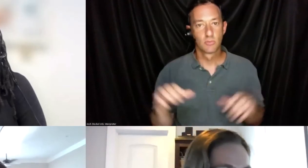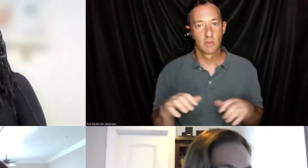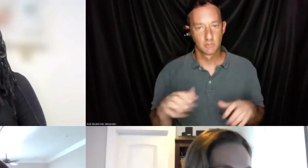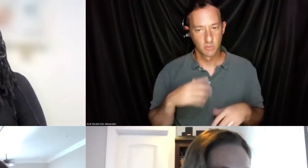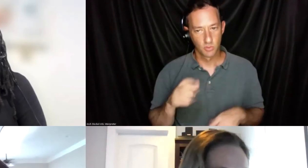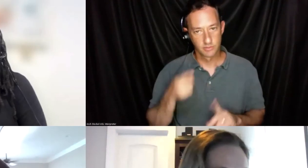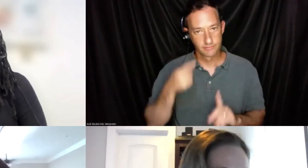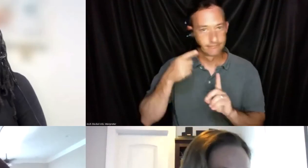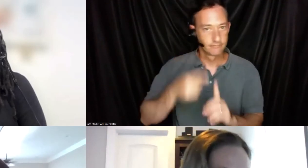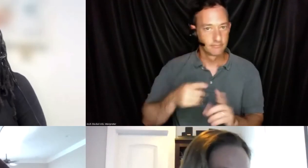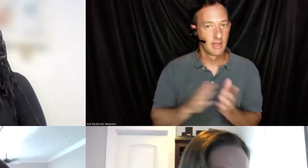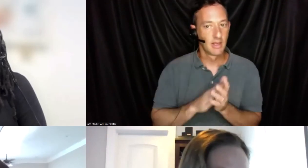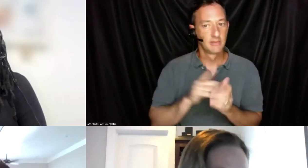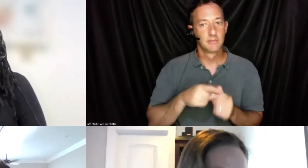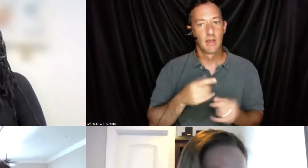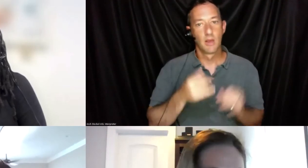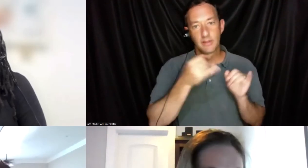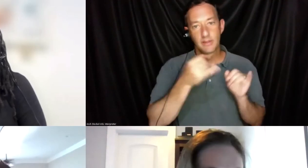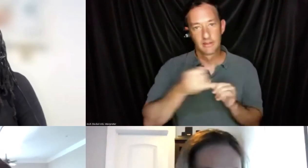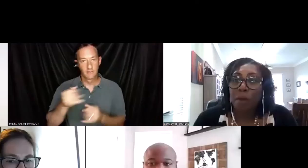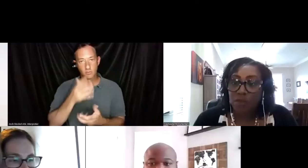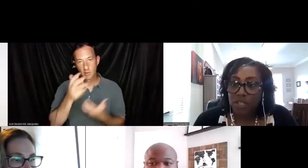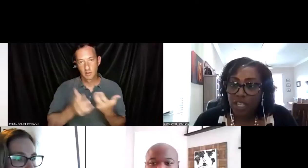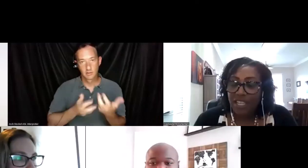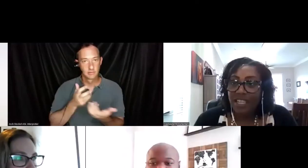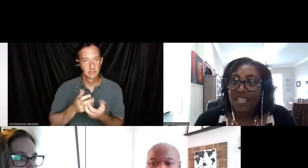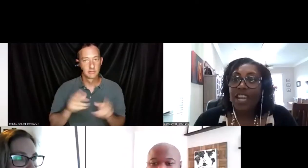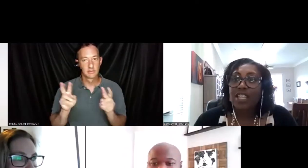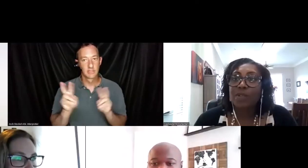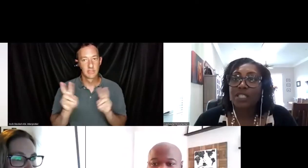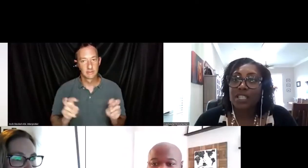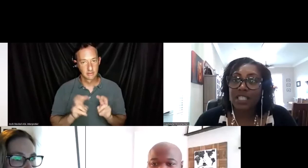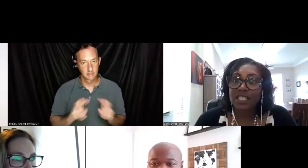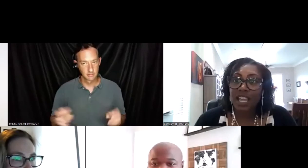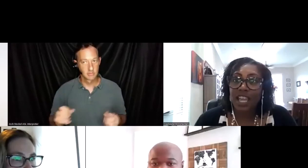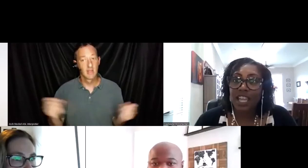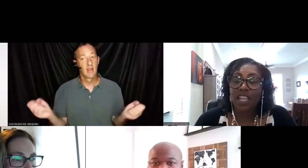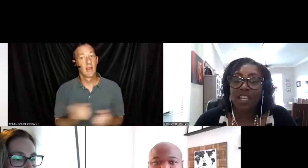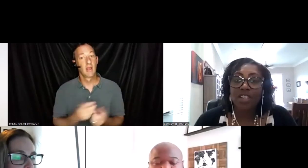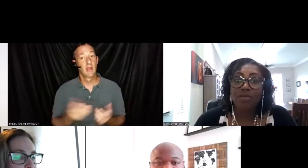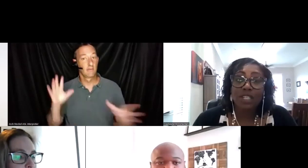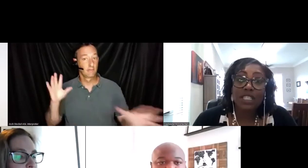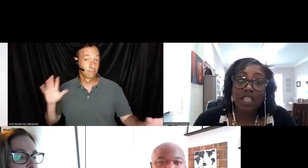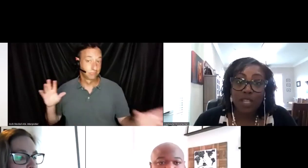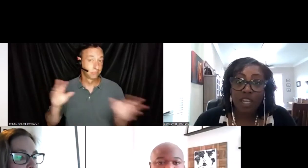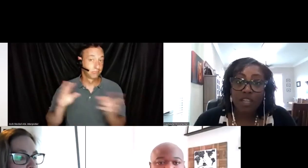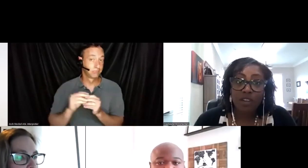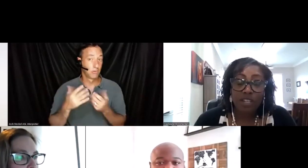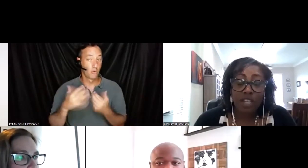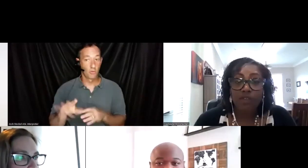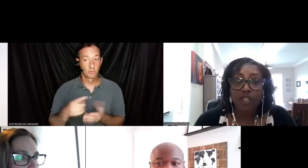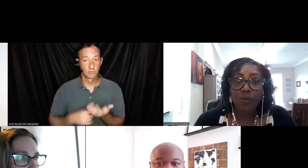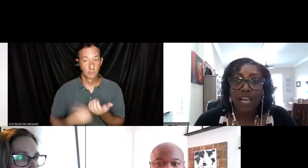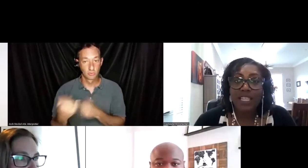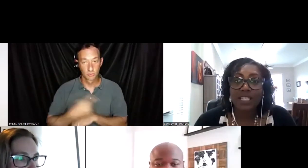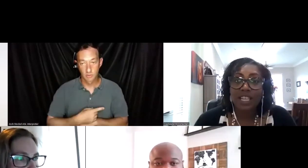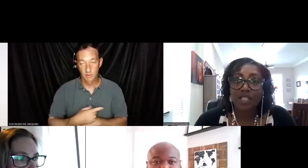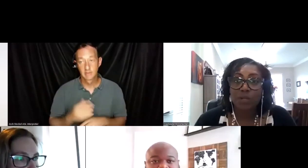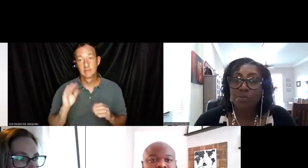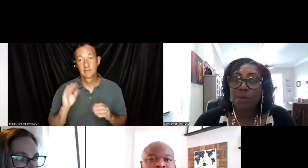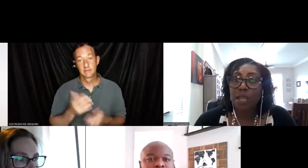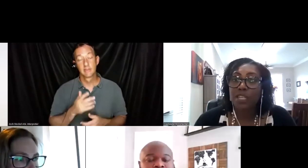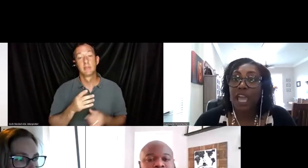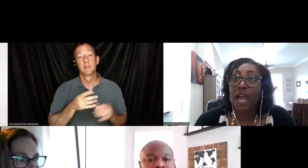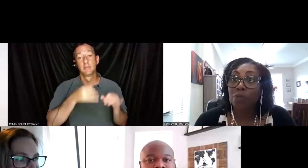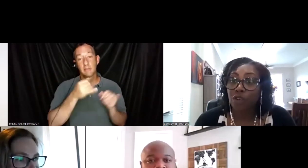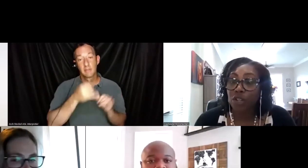about individualized assessments. From everything that has been discussed today, it seems like individualized